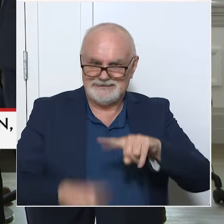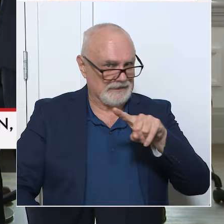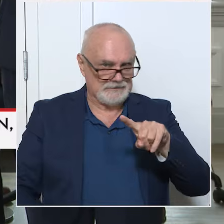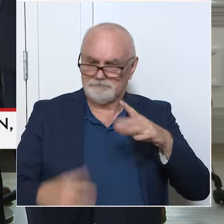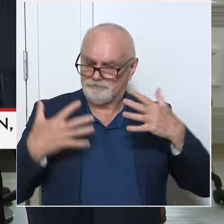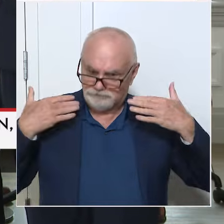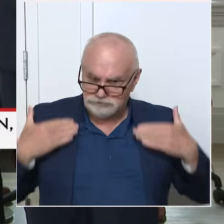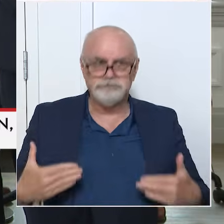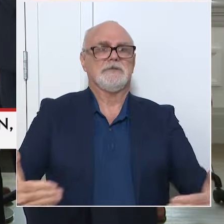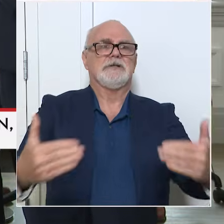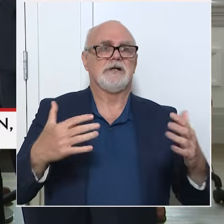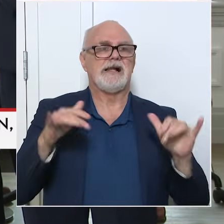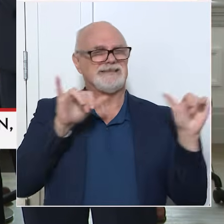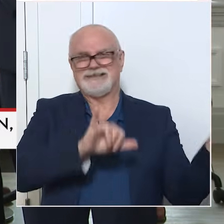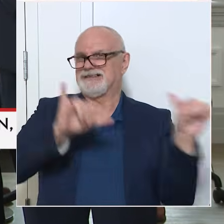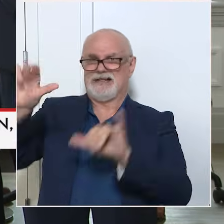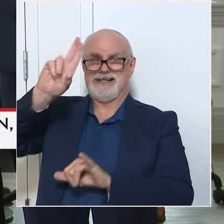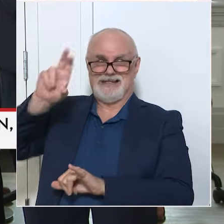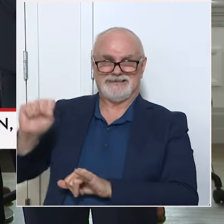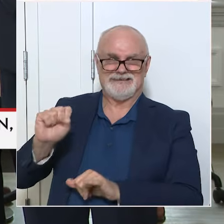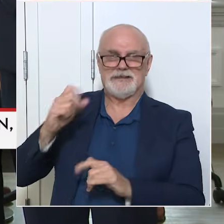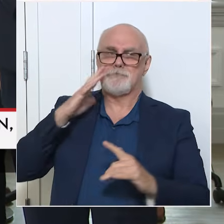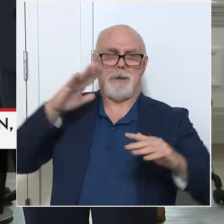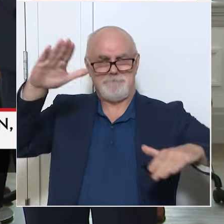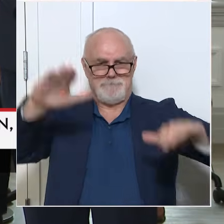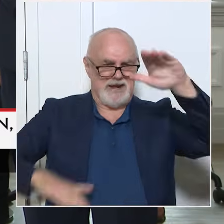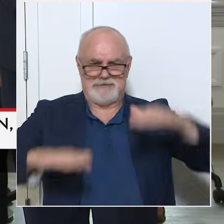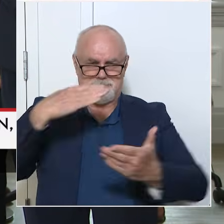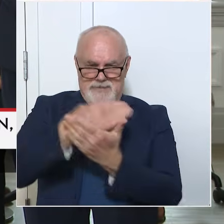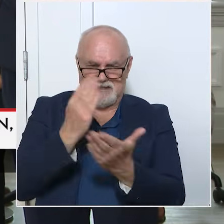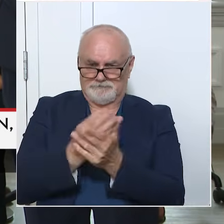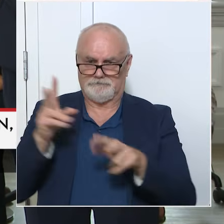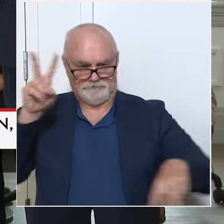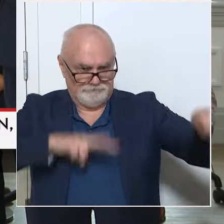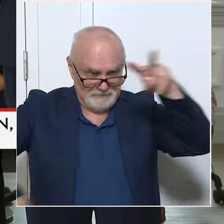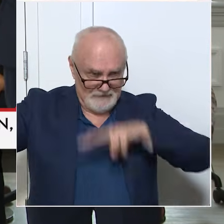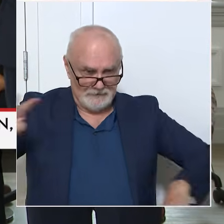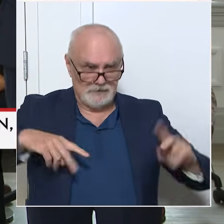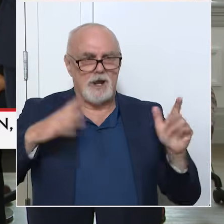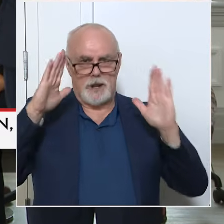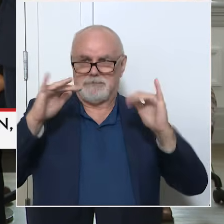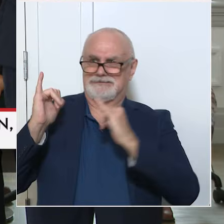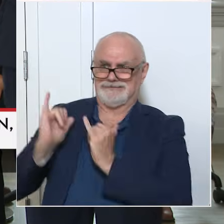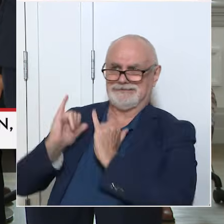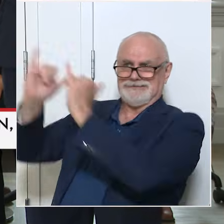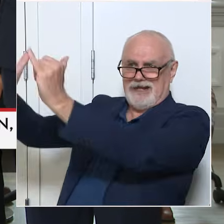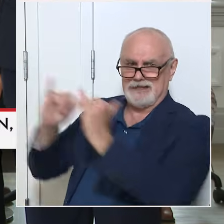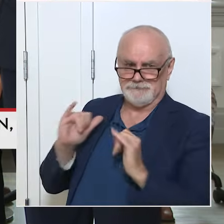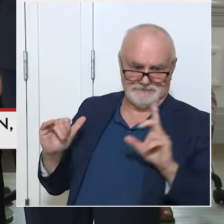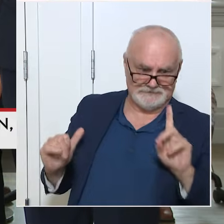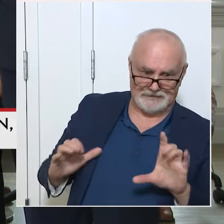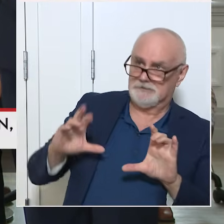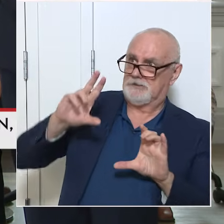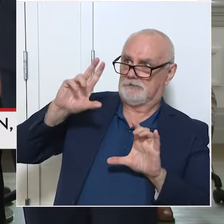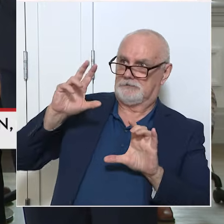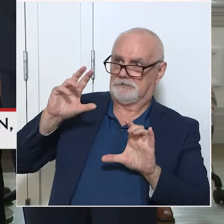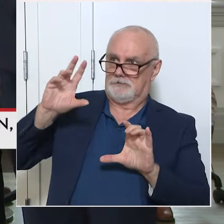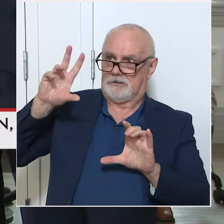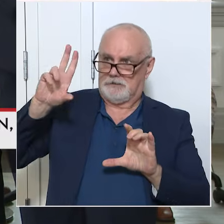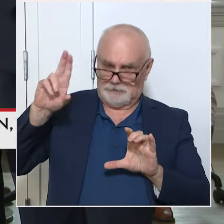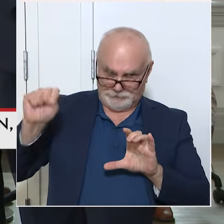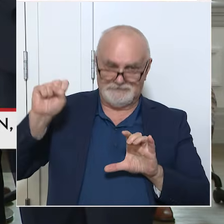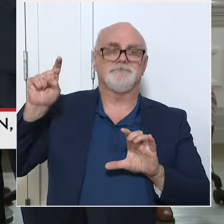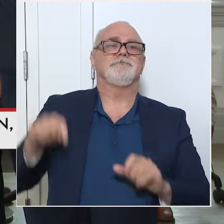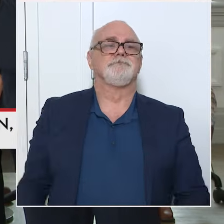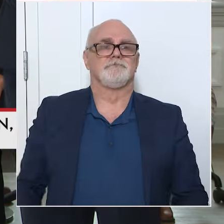in a deficit. We have to be balanced. And we should expect the Congress of the United States to do the exact same thing. The